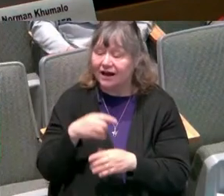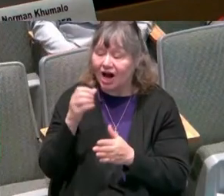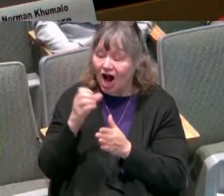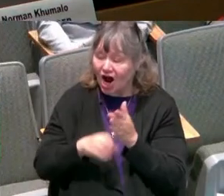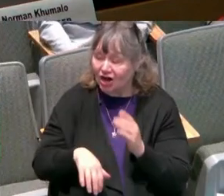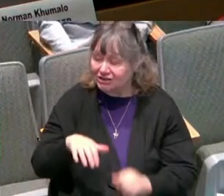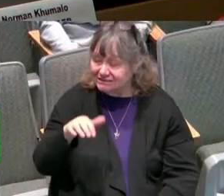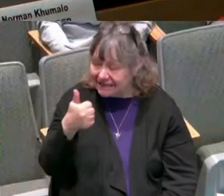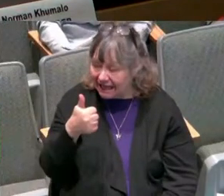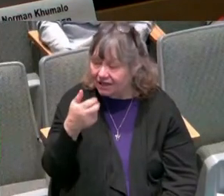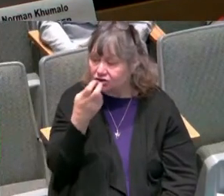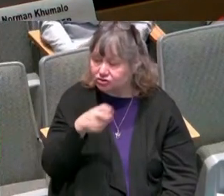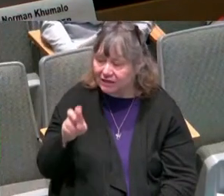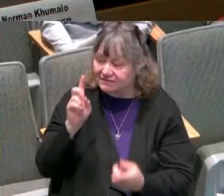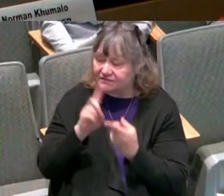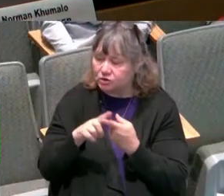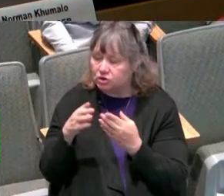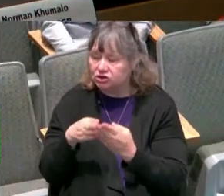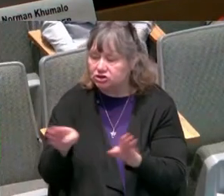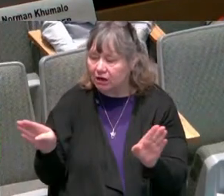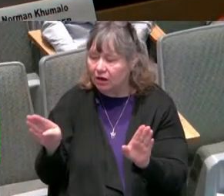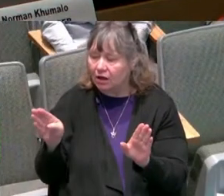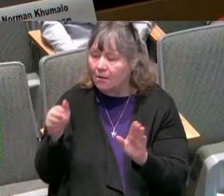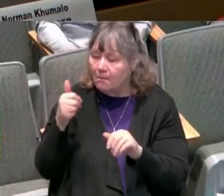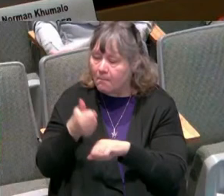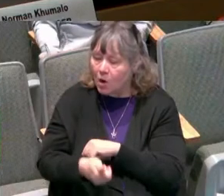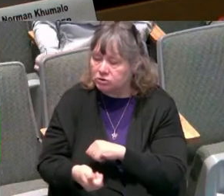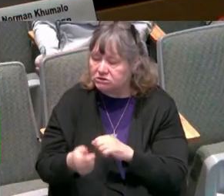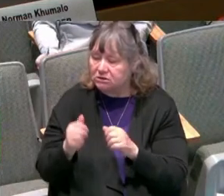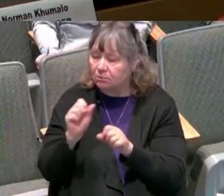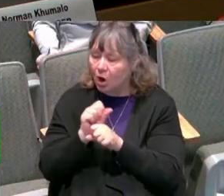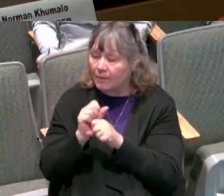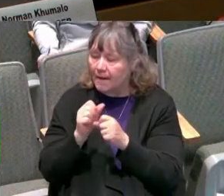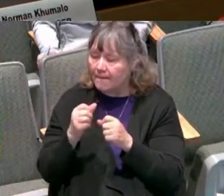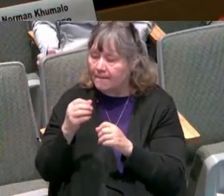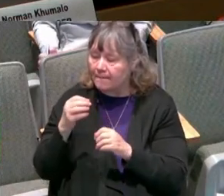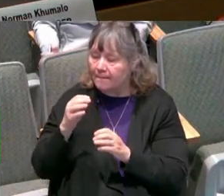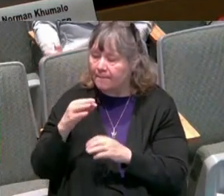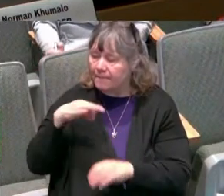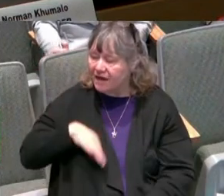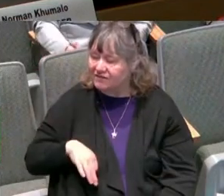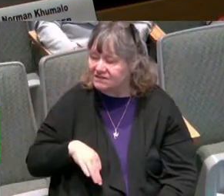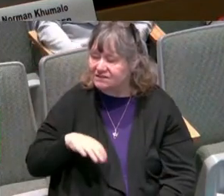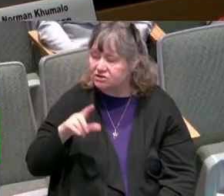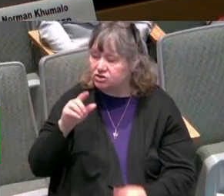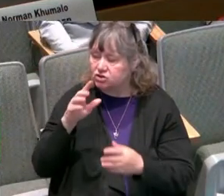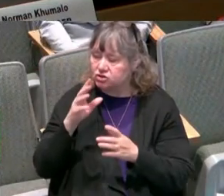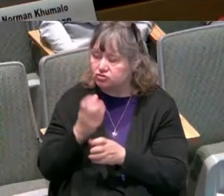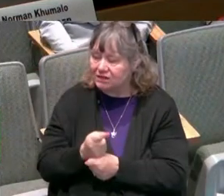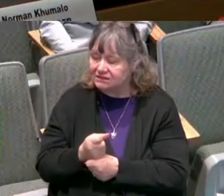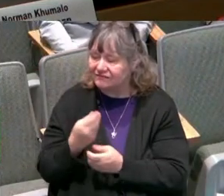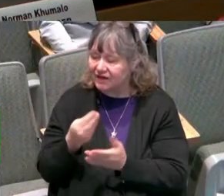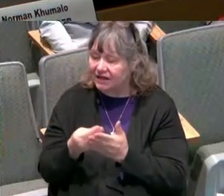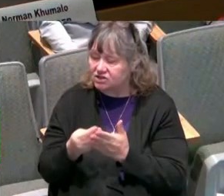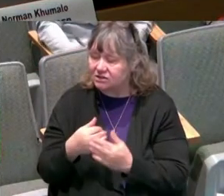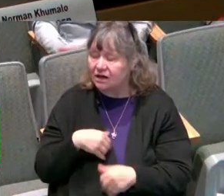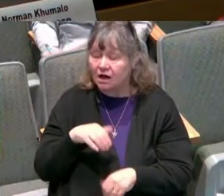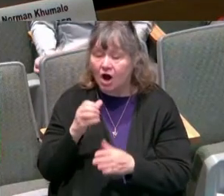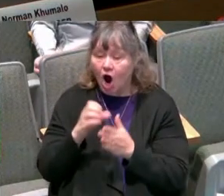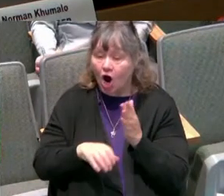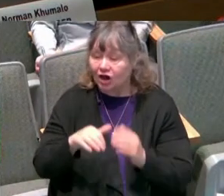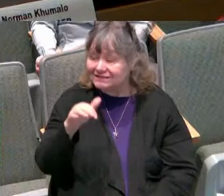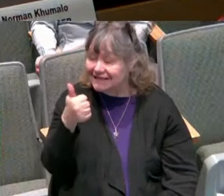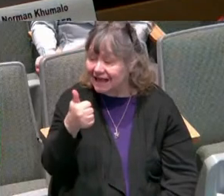10 transferred to the general stabilization fund action article 11 transfer to the school special education